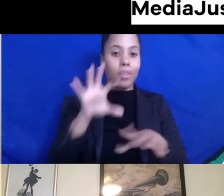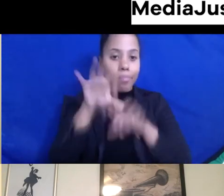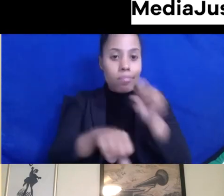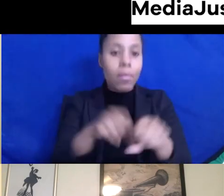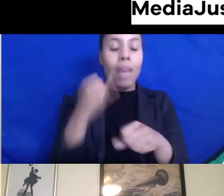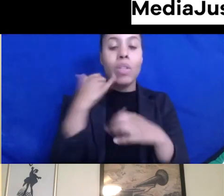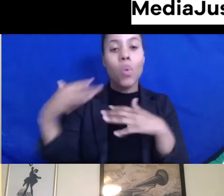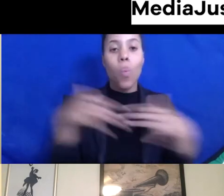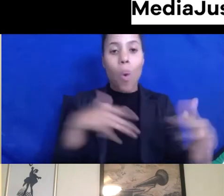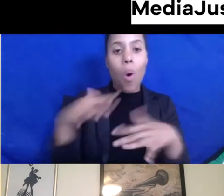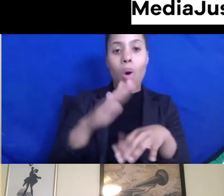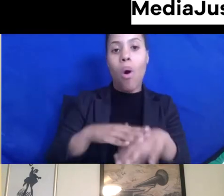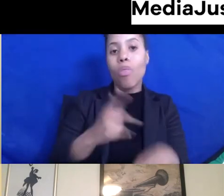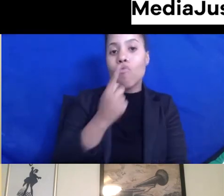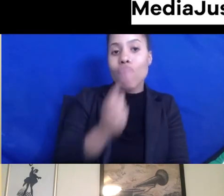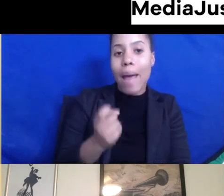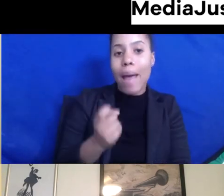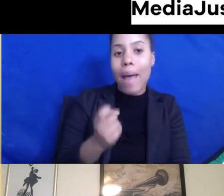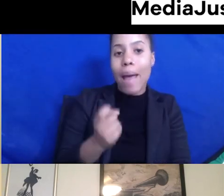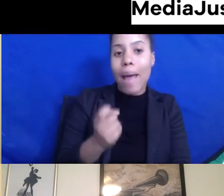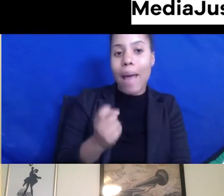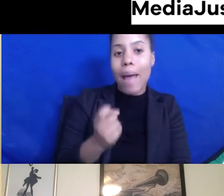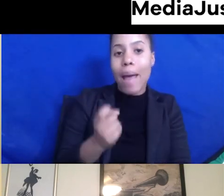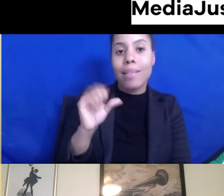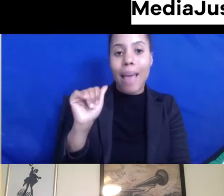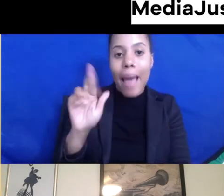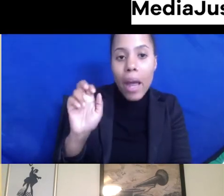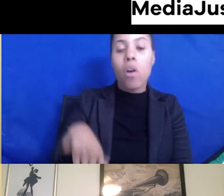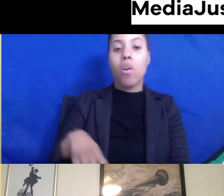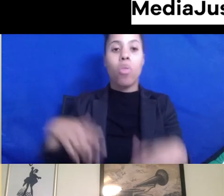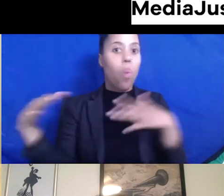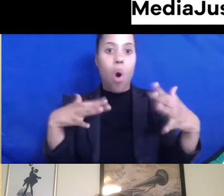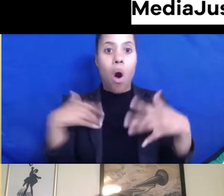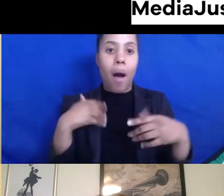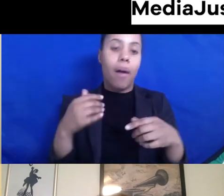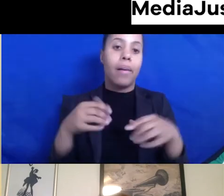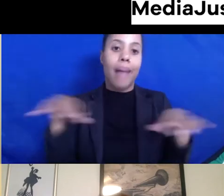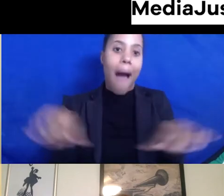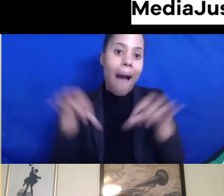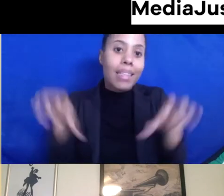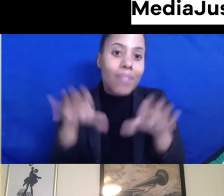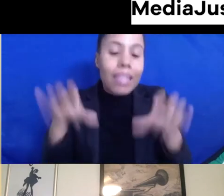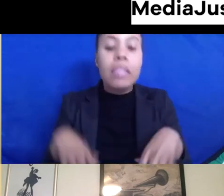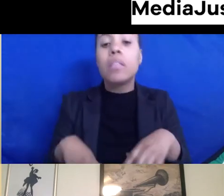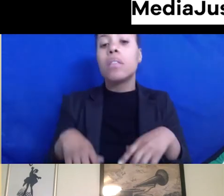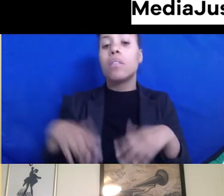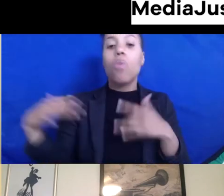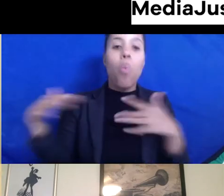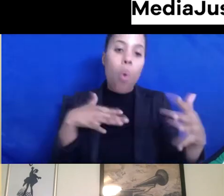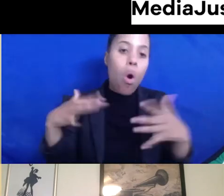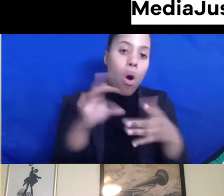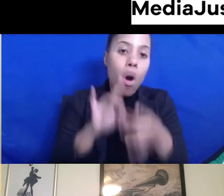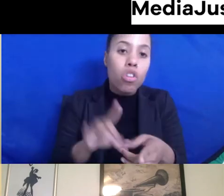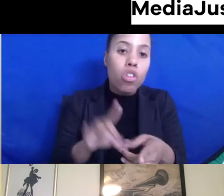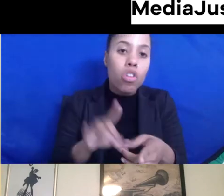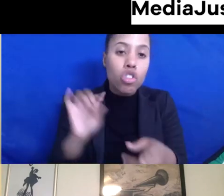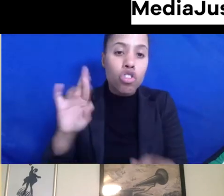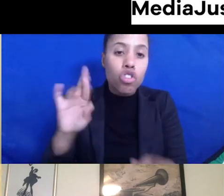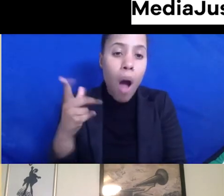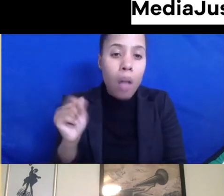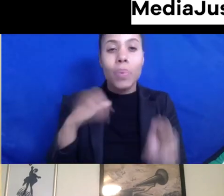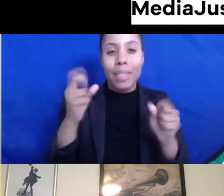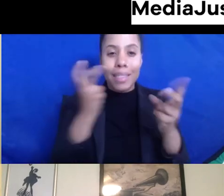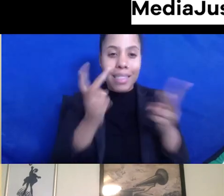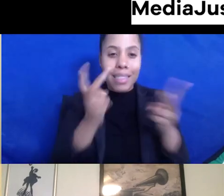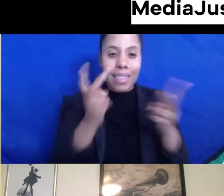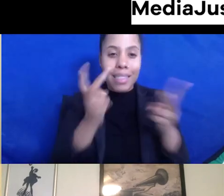on activists or the war on drugs, right? Like, you see really similarity like in strategies and tactics to